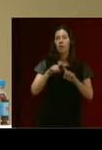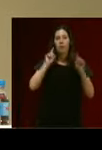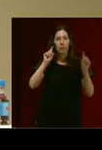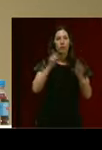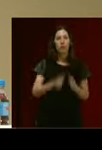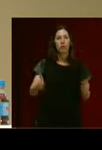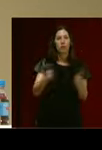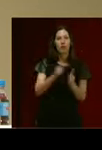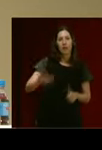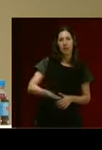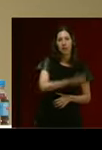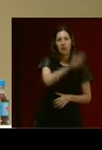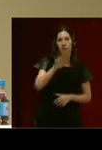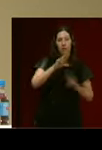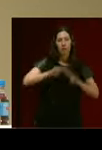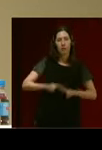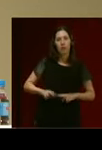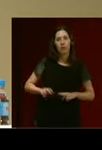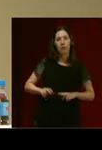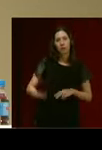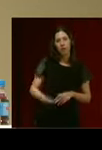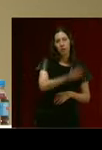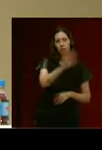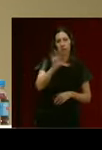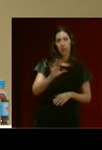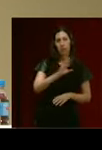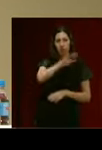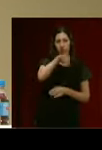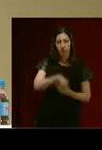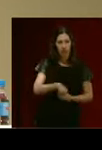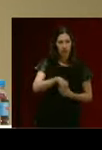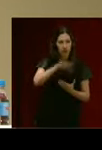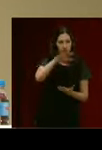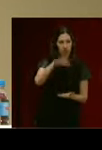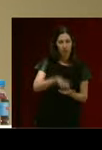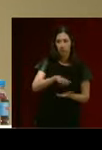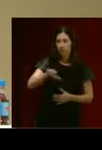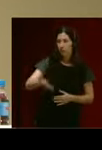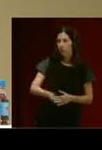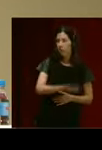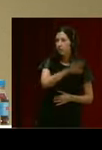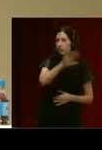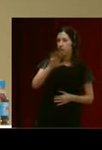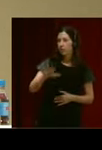He is an associate researcher of the